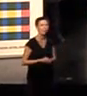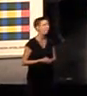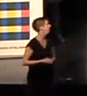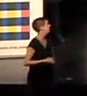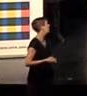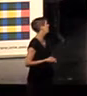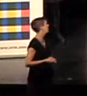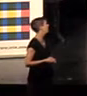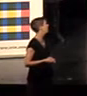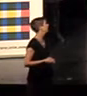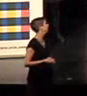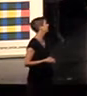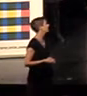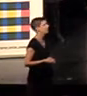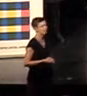toon